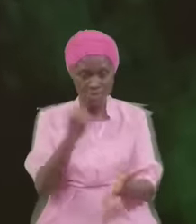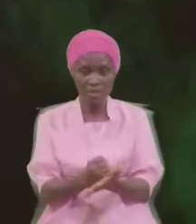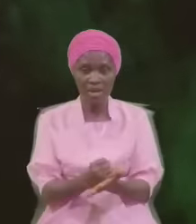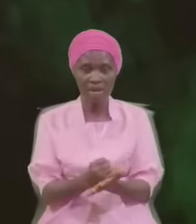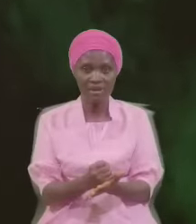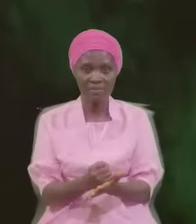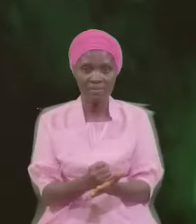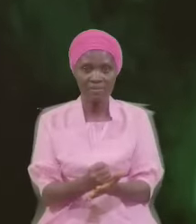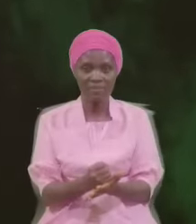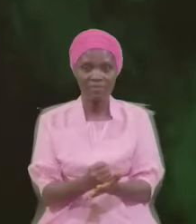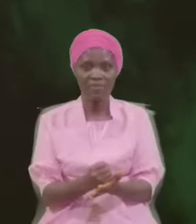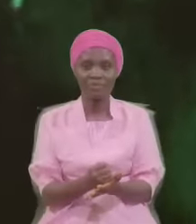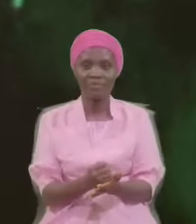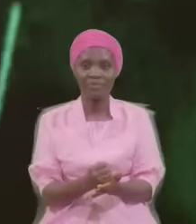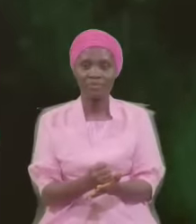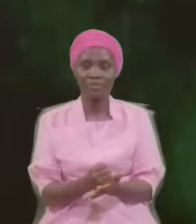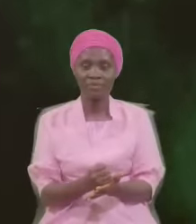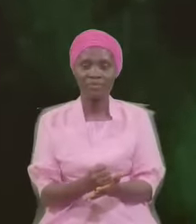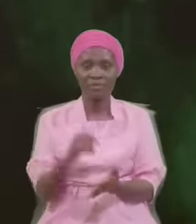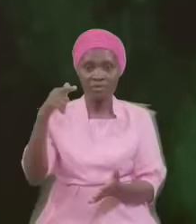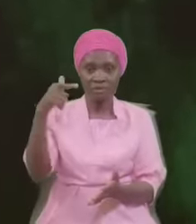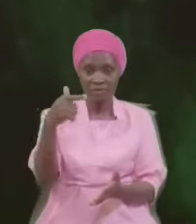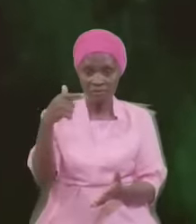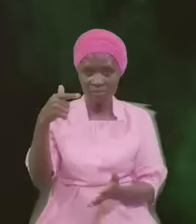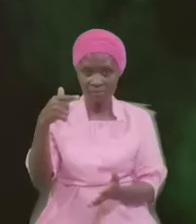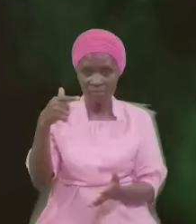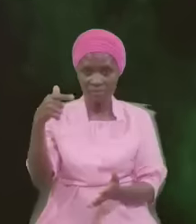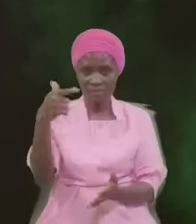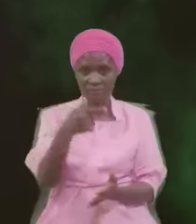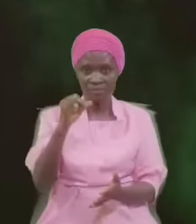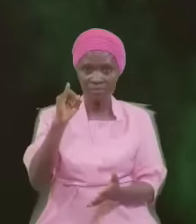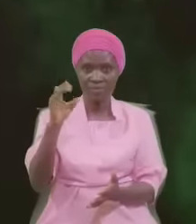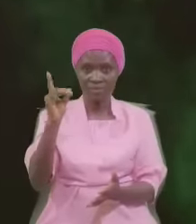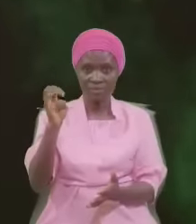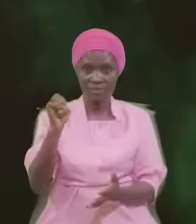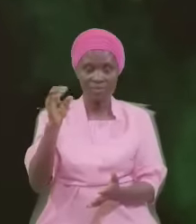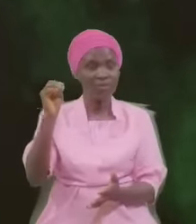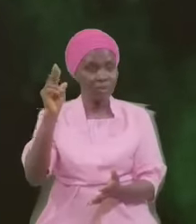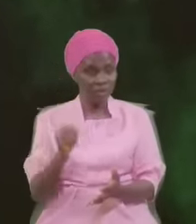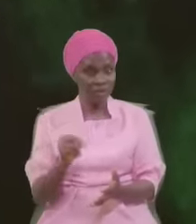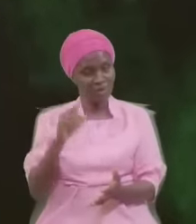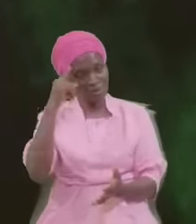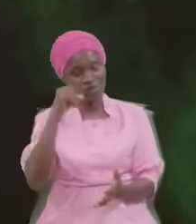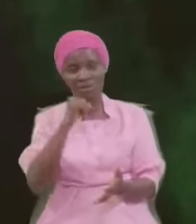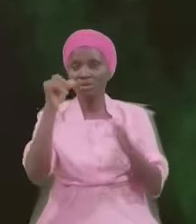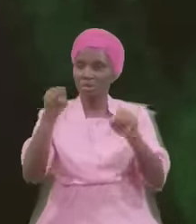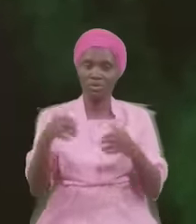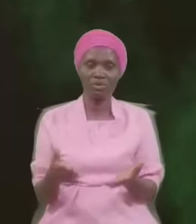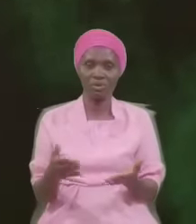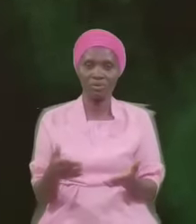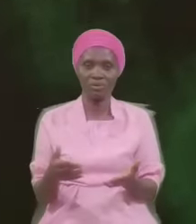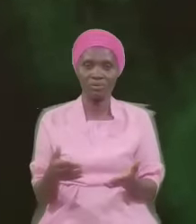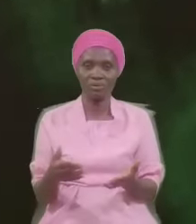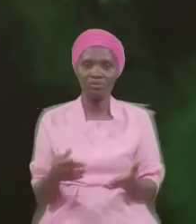Is that possible? Gideon thought, not possible, not me. I don't have that